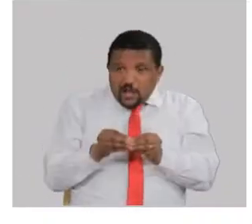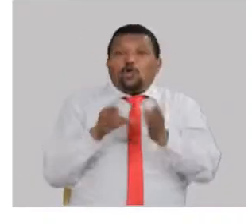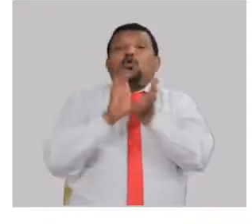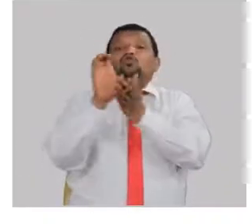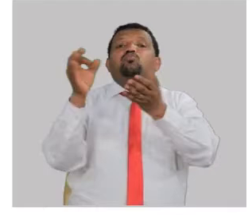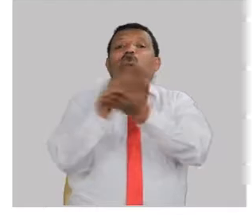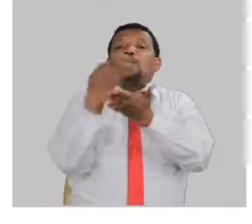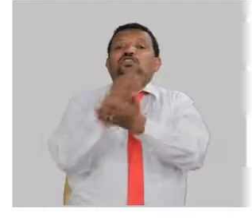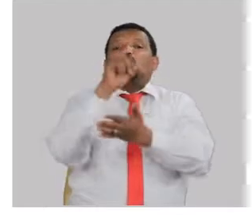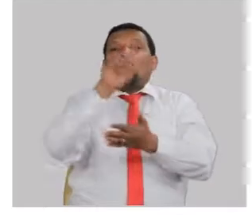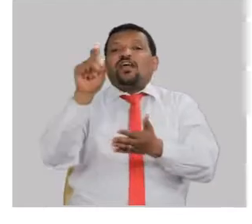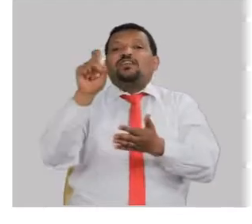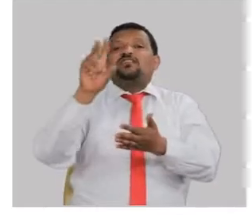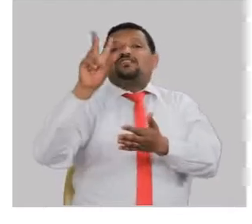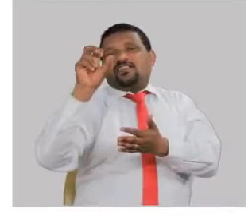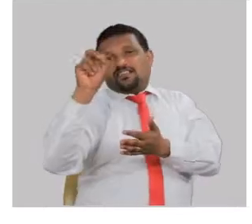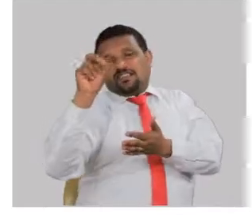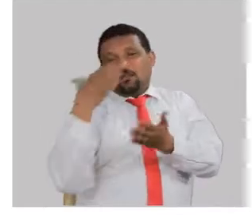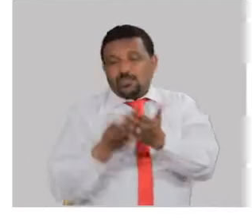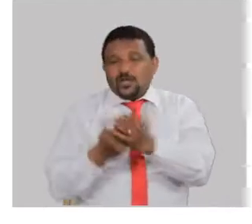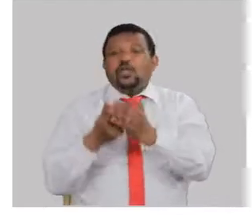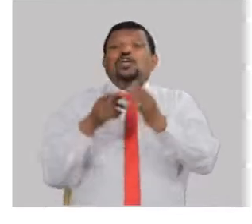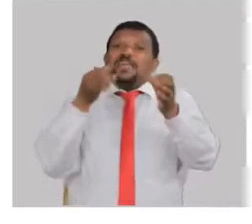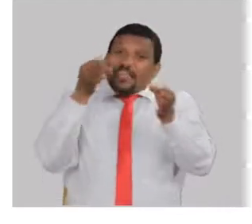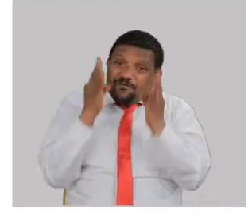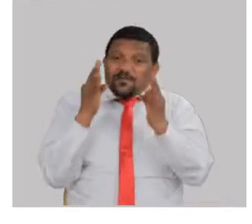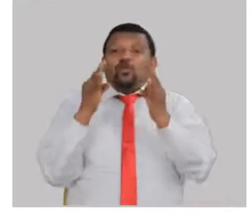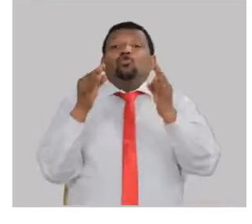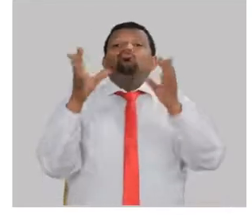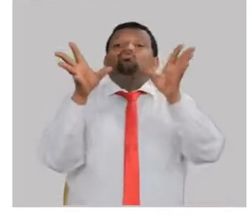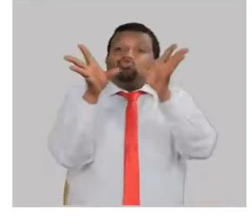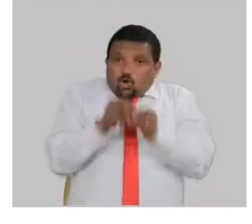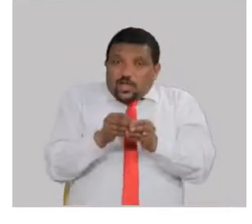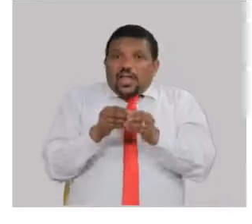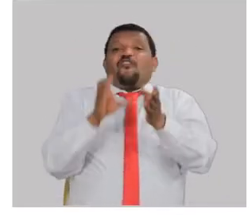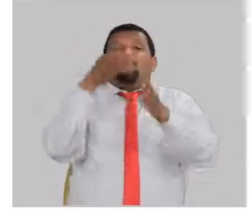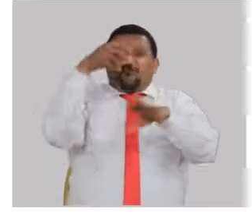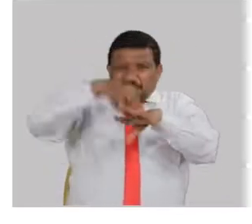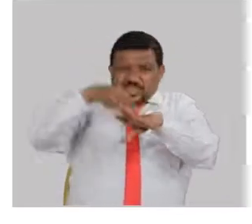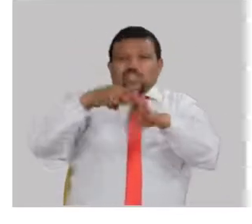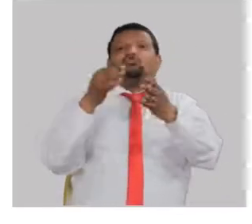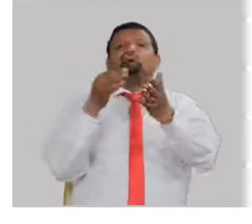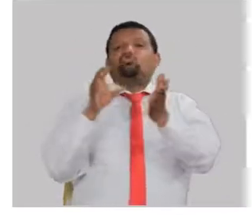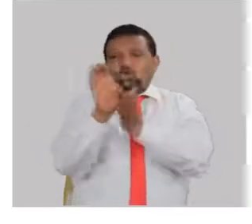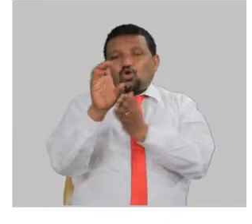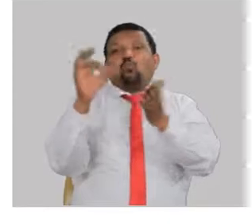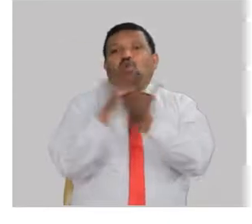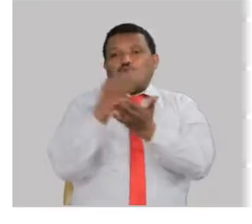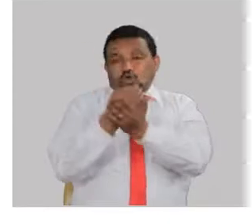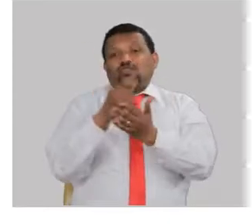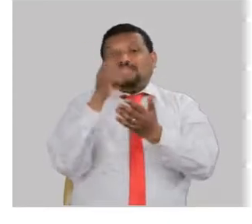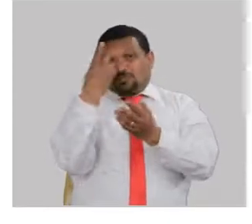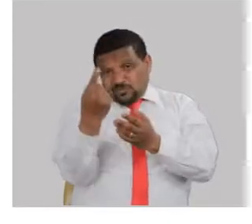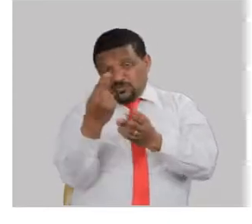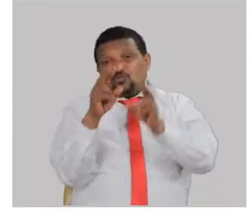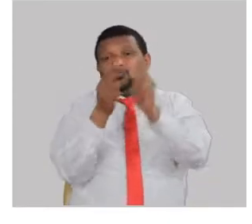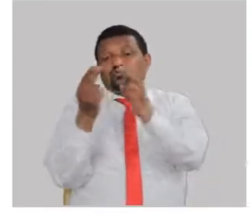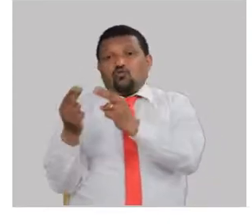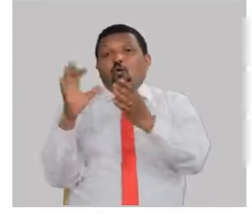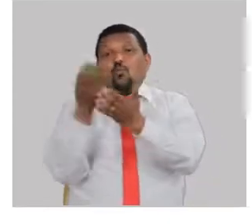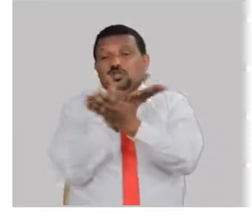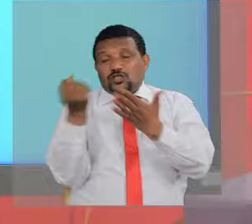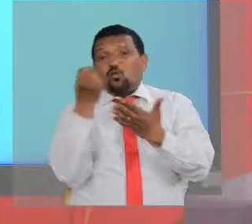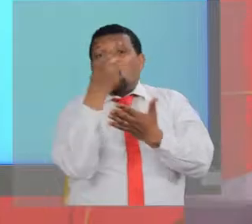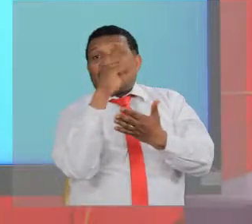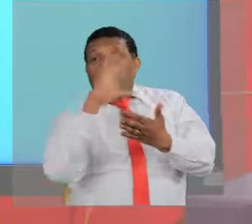birr. If the total fixed cost of producing 2 units of a commodity is 100 birr and the total variable